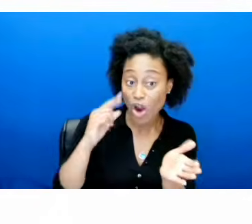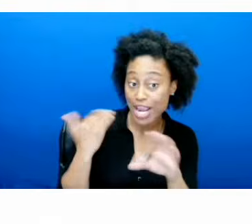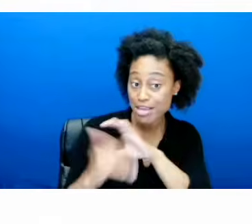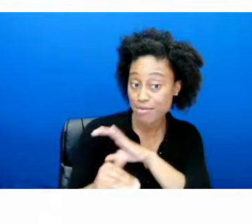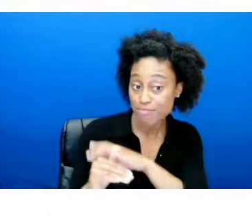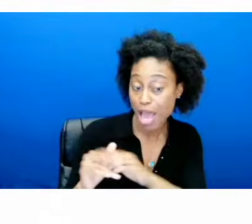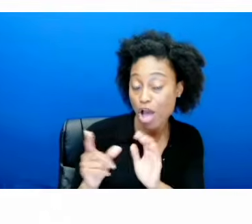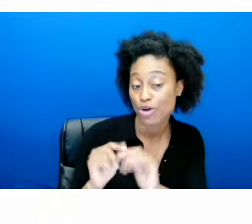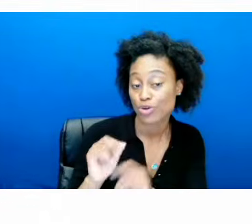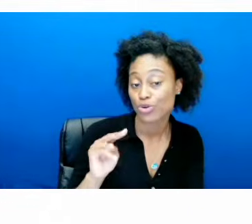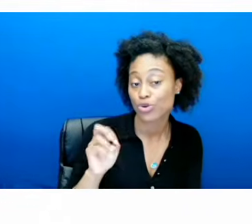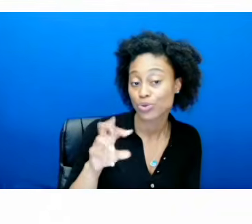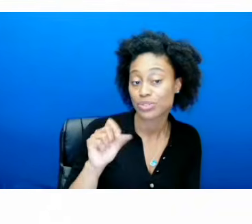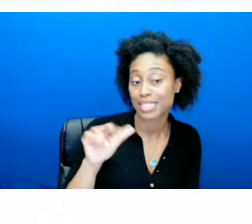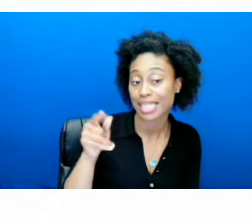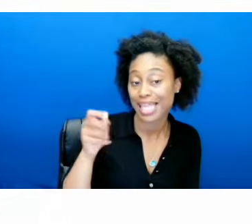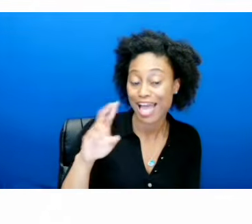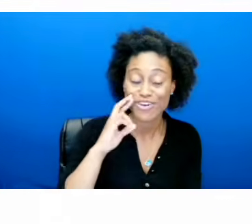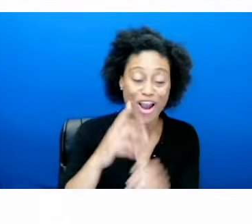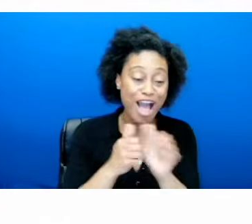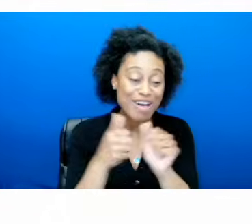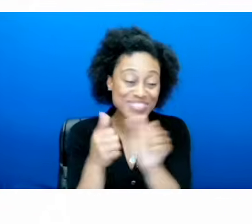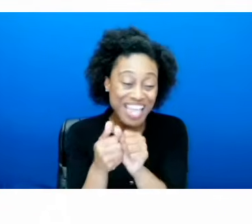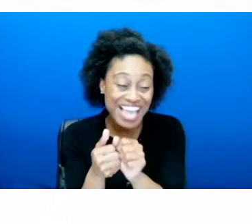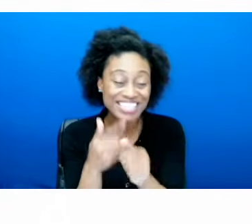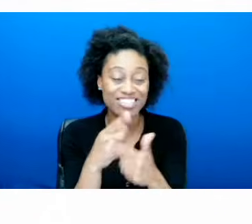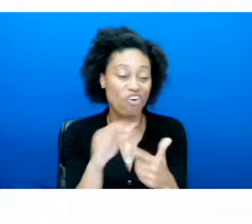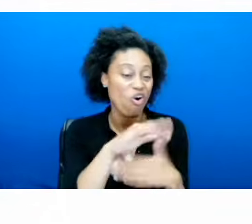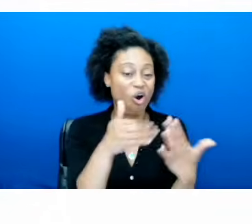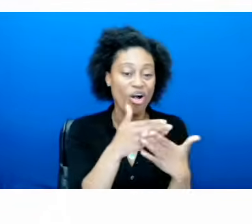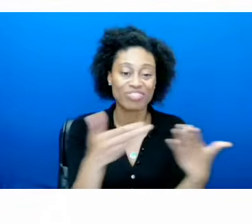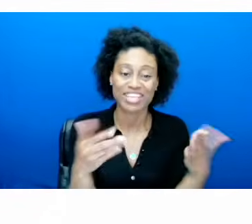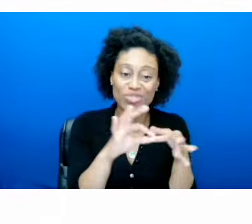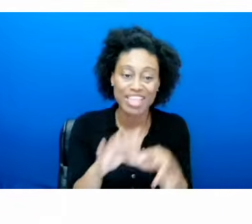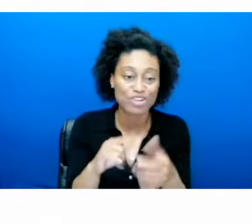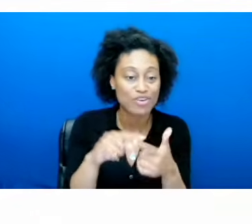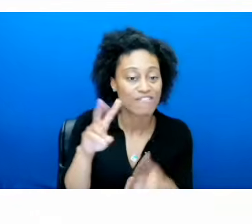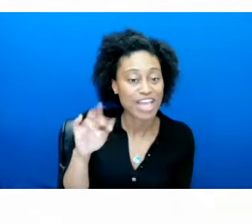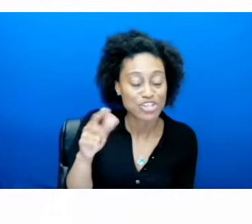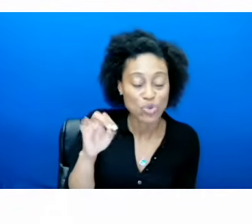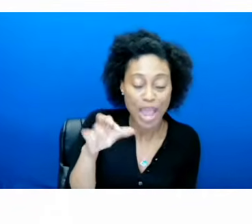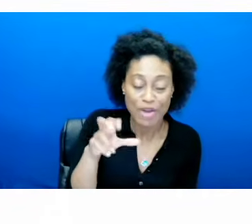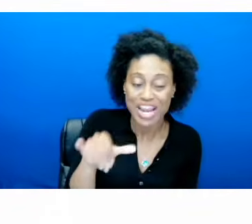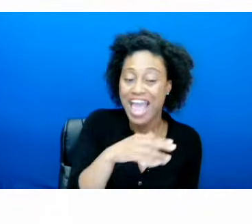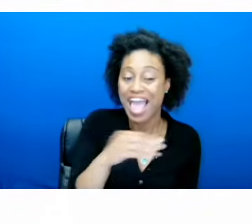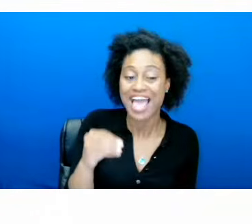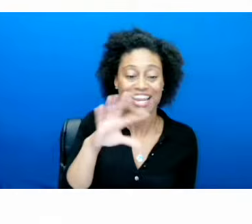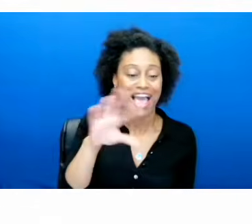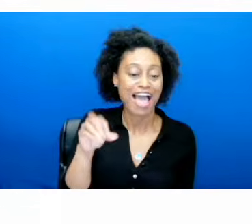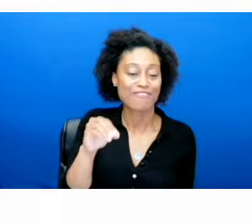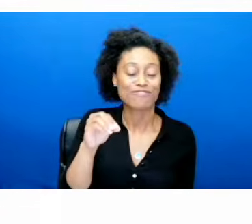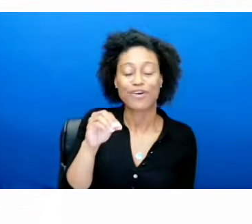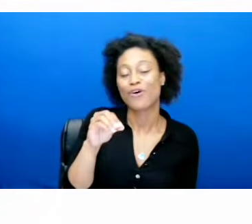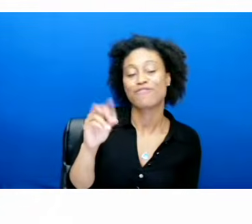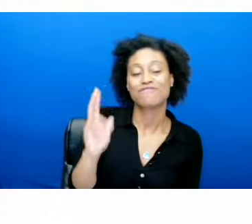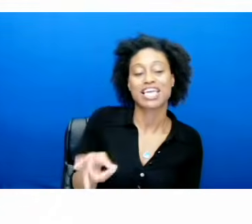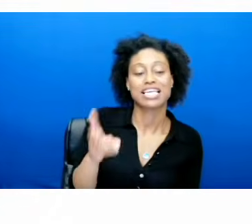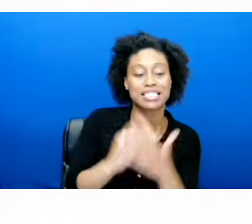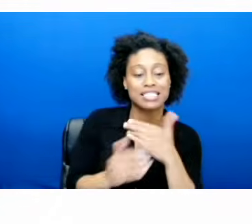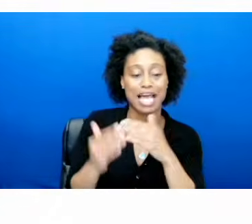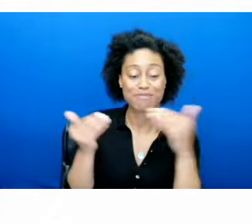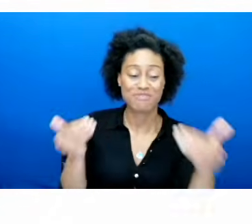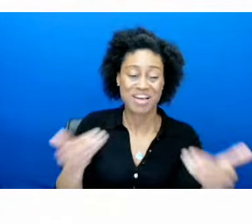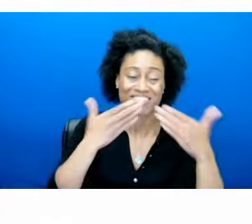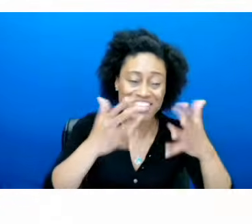get email updates about all things Veguary and all things Afro-Vegan Society moving forward. Thank y'all